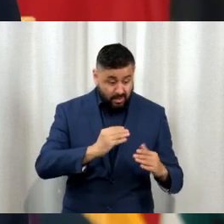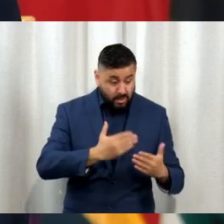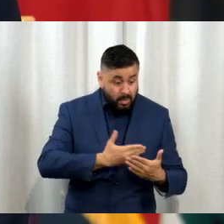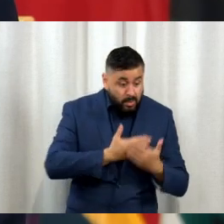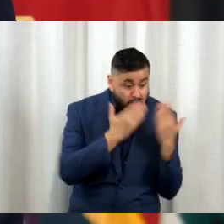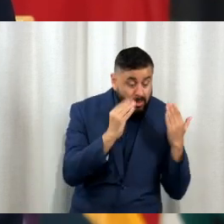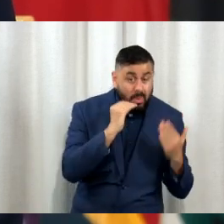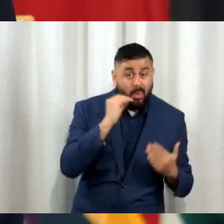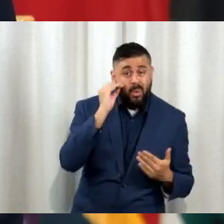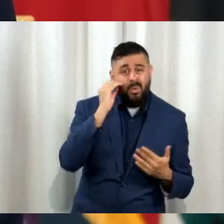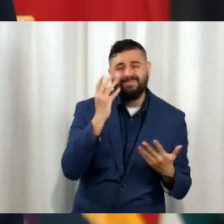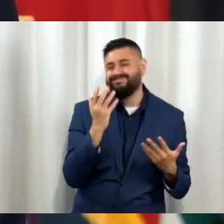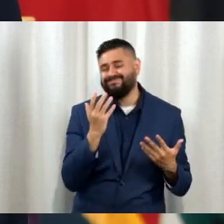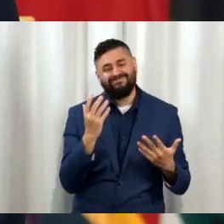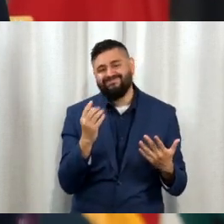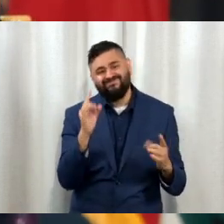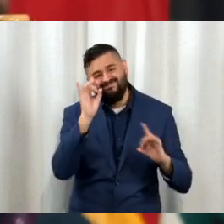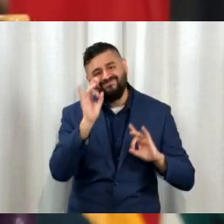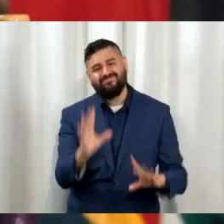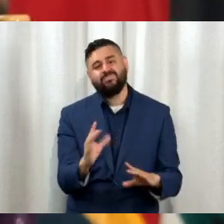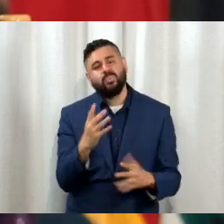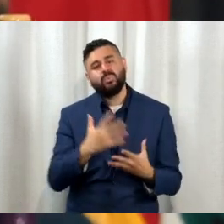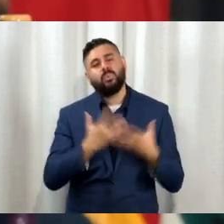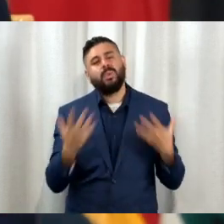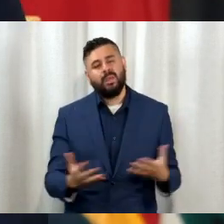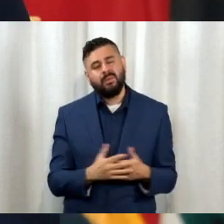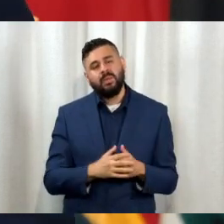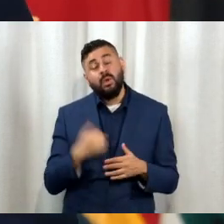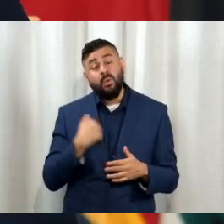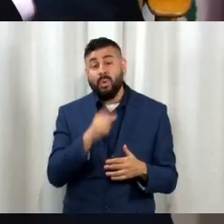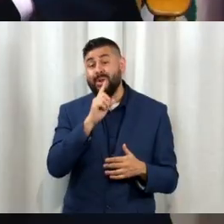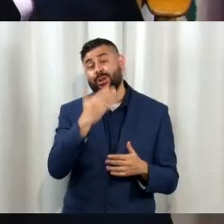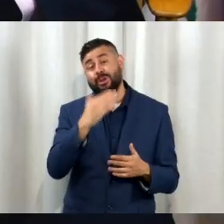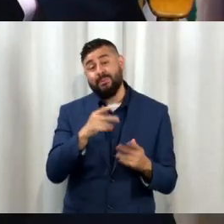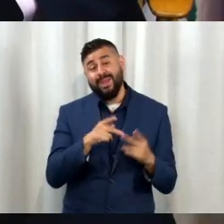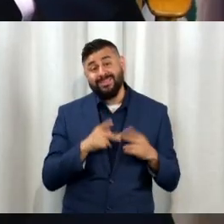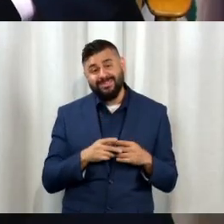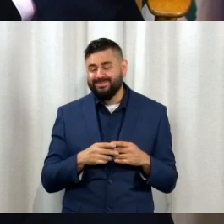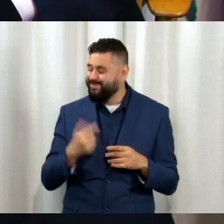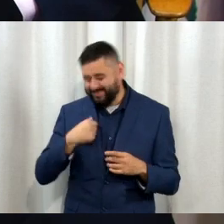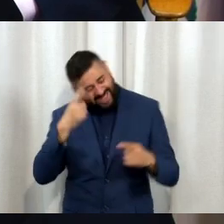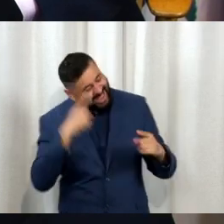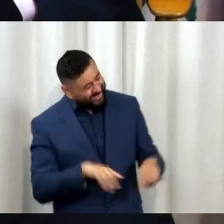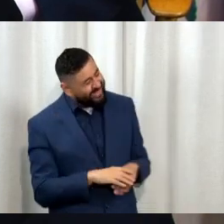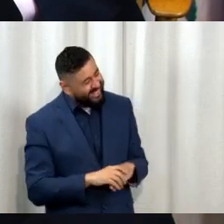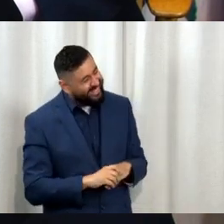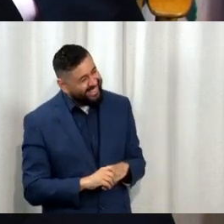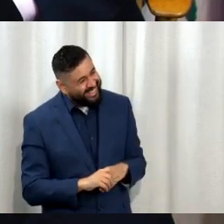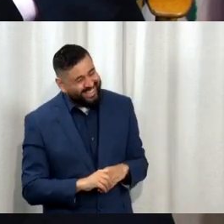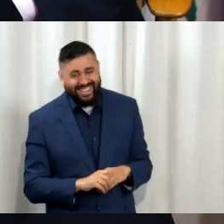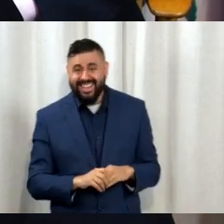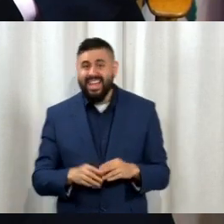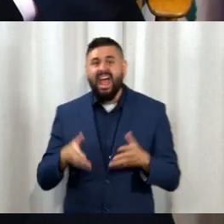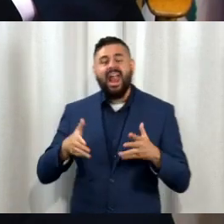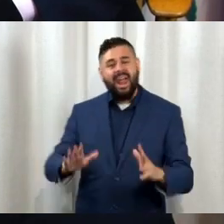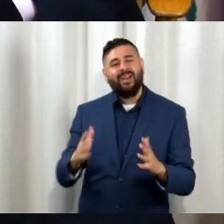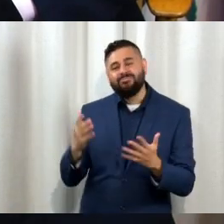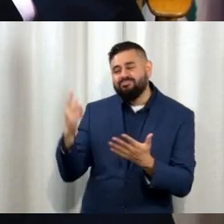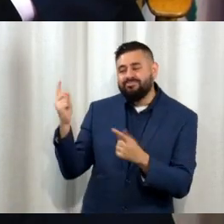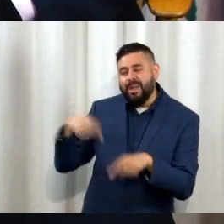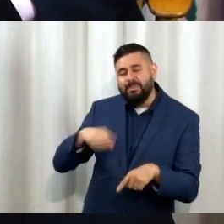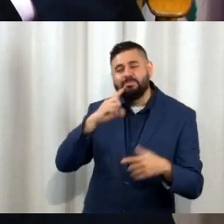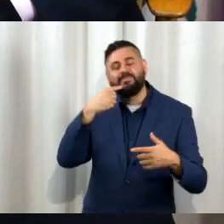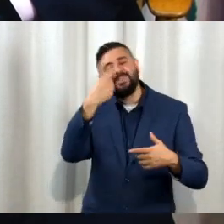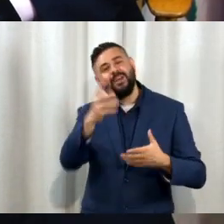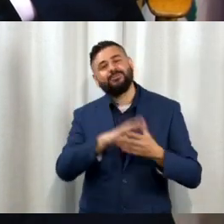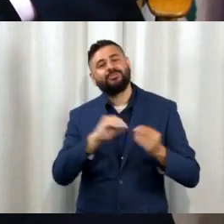many. So we're in a really good place, Tom. I agree. Yeah. Thanks for letting us tell the story and talk a little bit